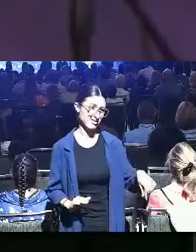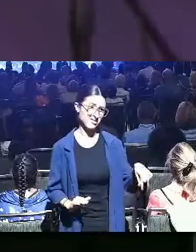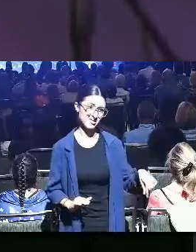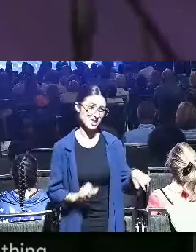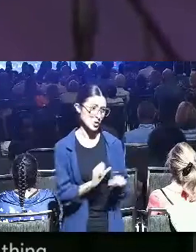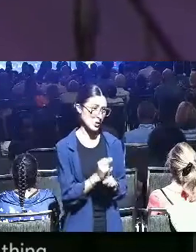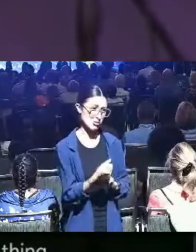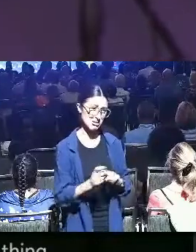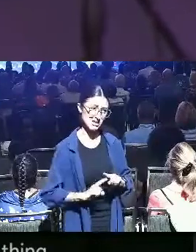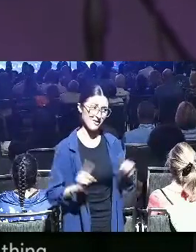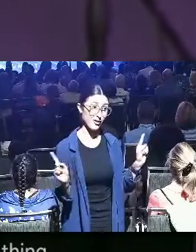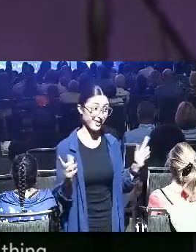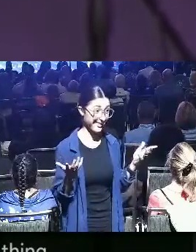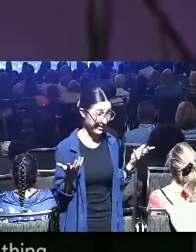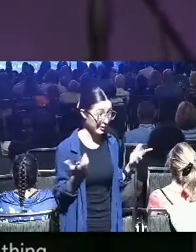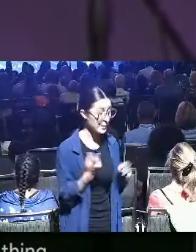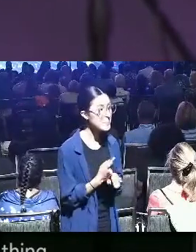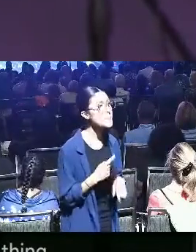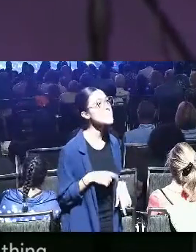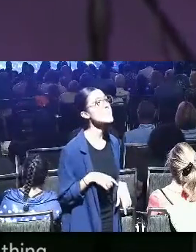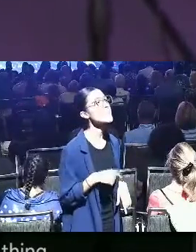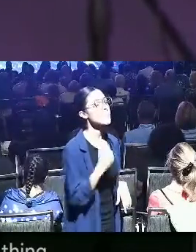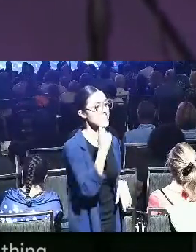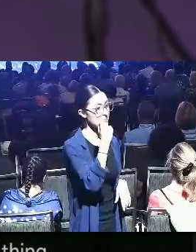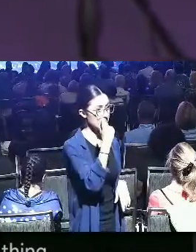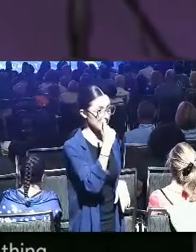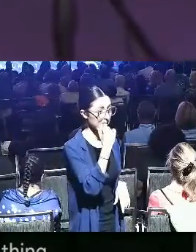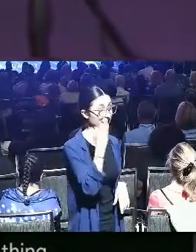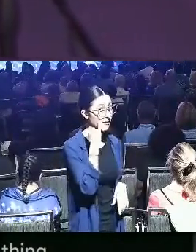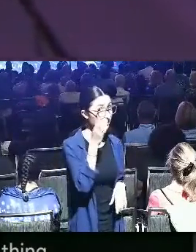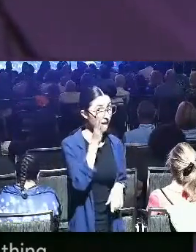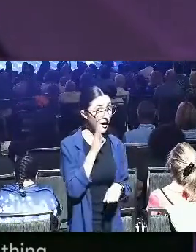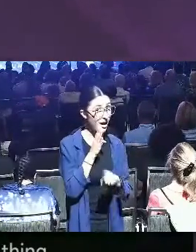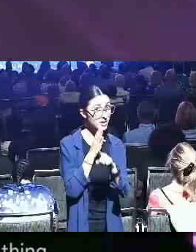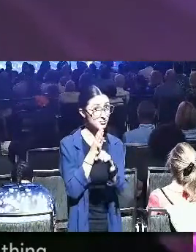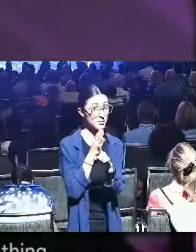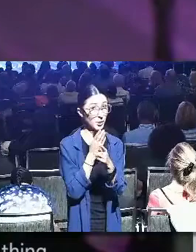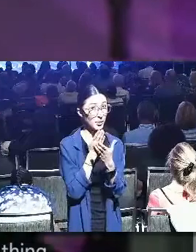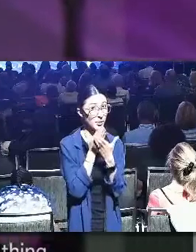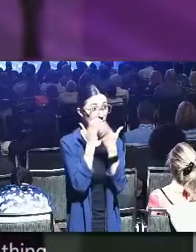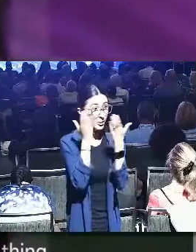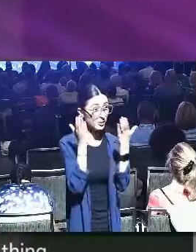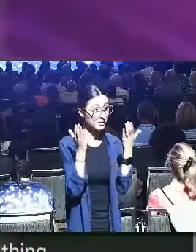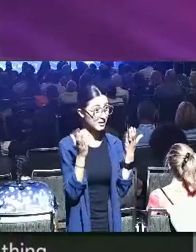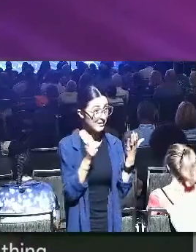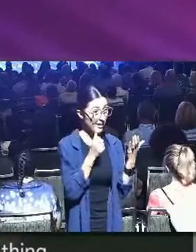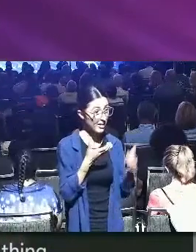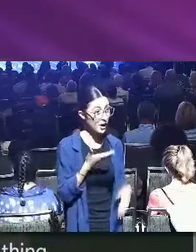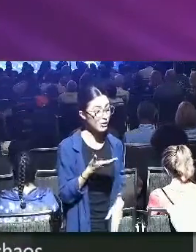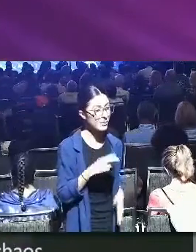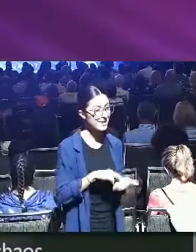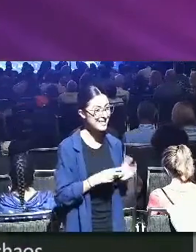got to think about. In the absence of God, chaos is just tragedy.